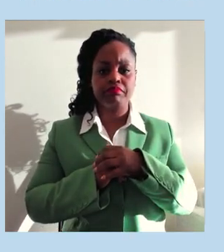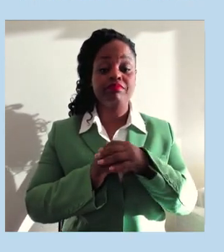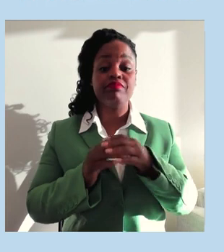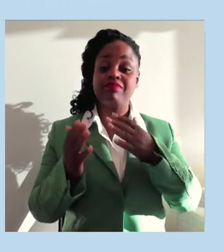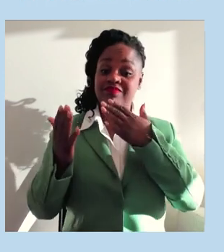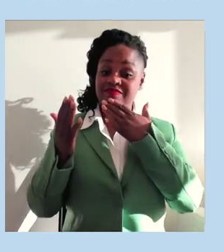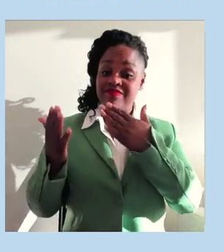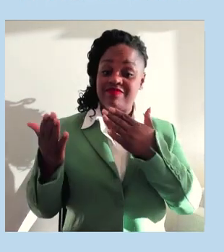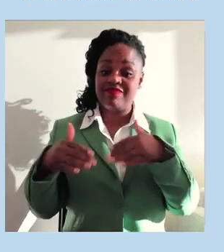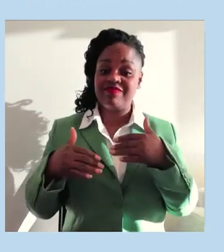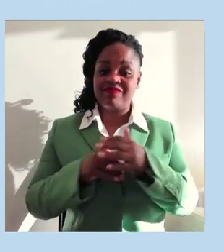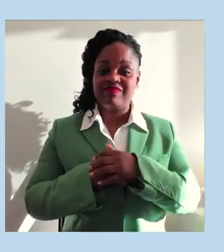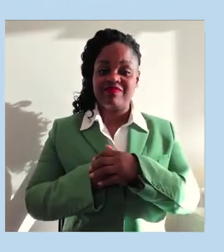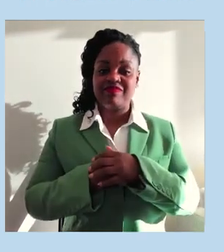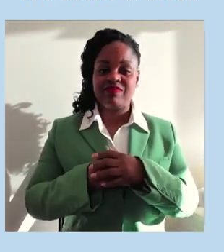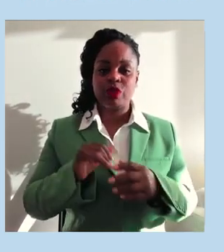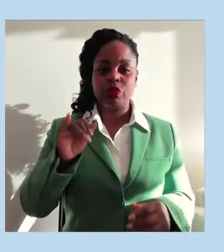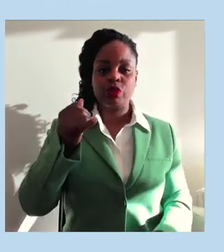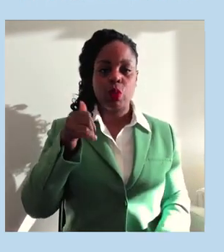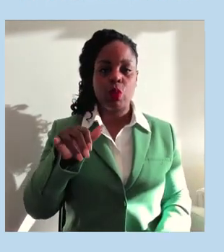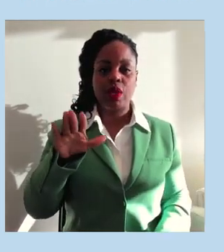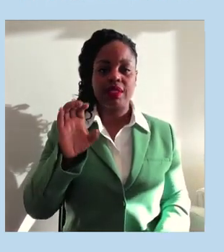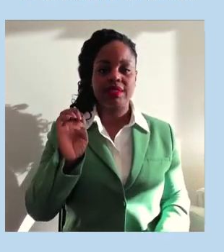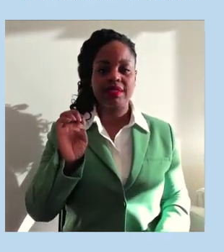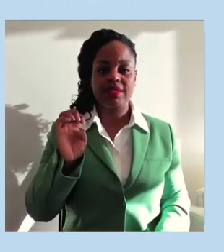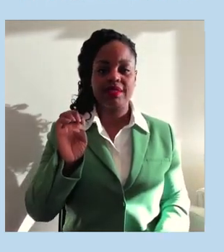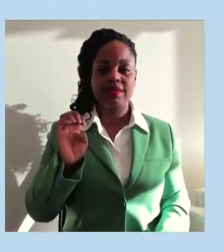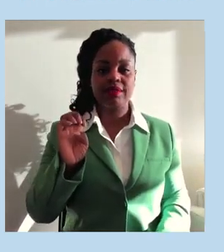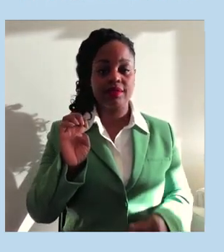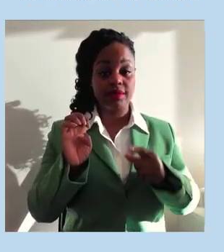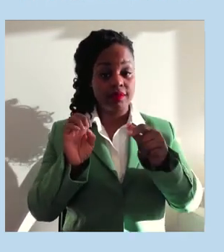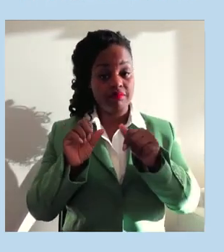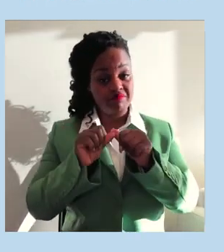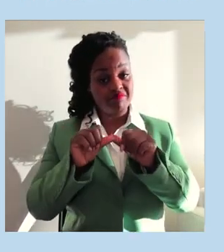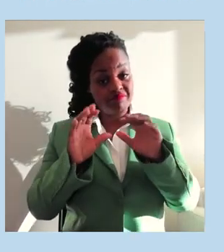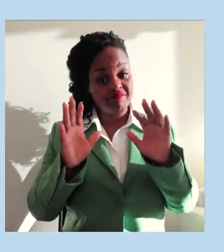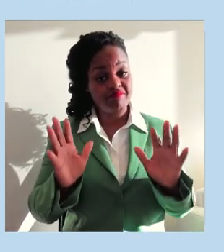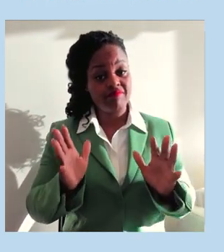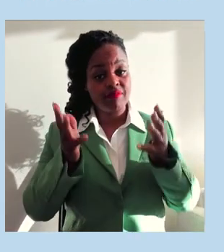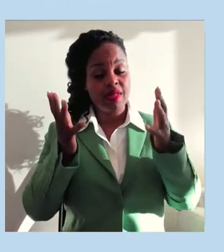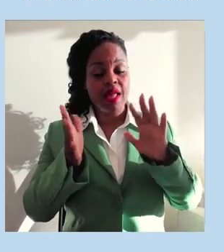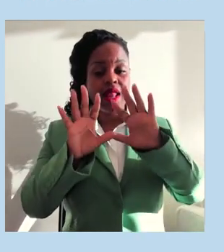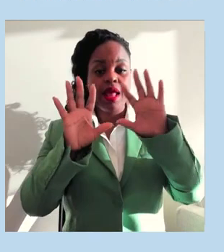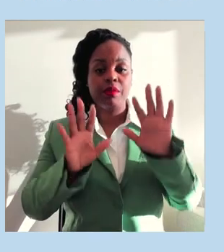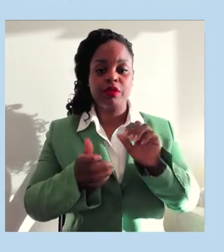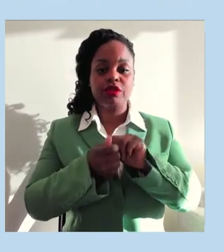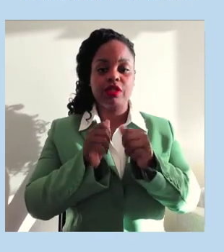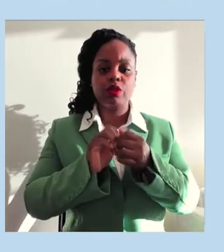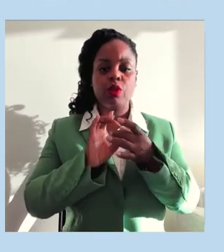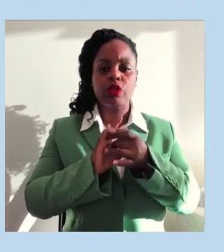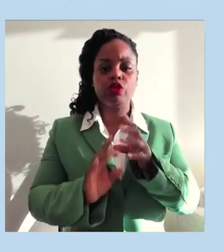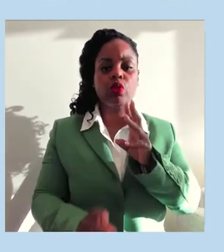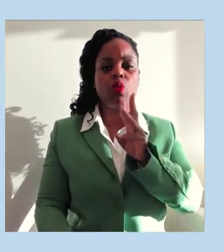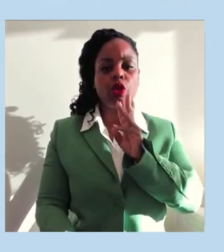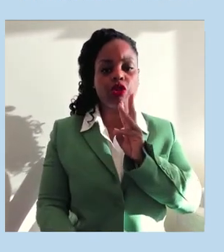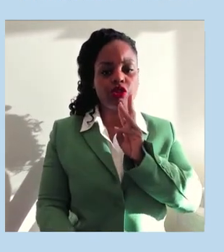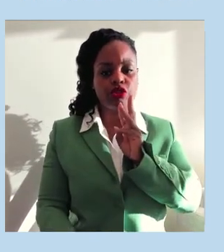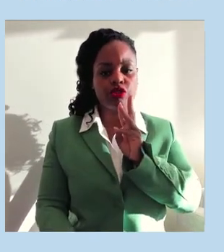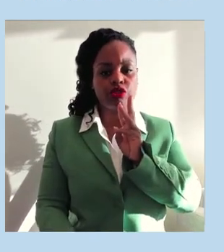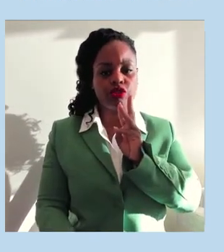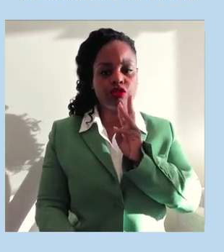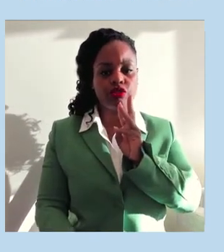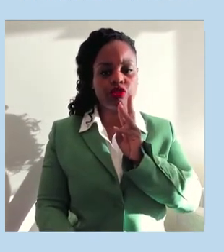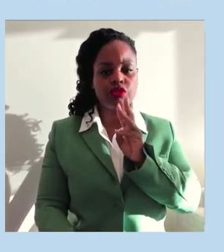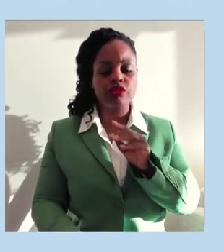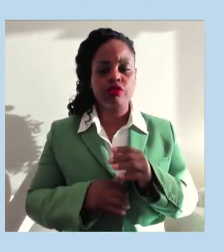action, especially on water and energy issues, with a really creative approach to encourage everyone to do their part in addressing